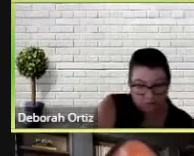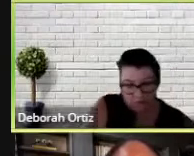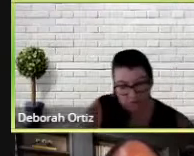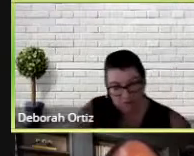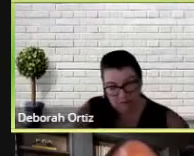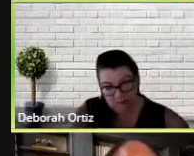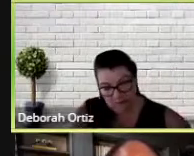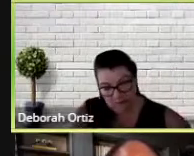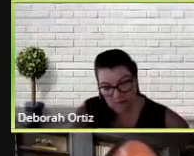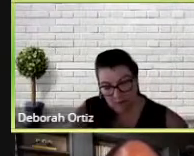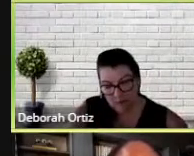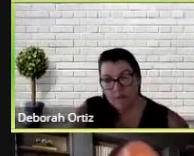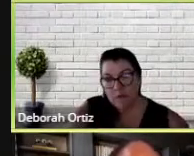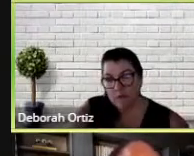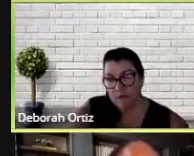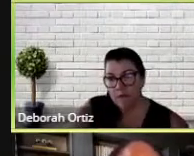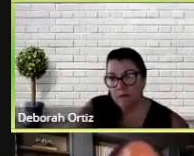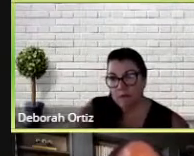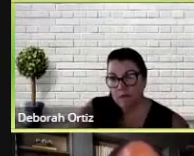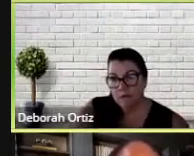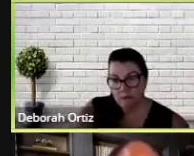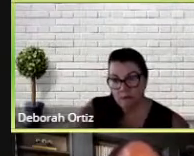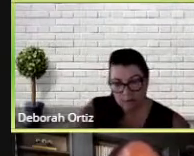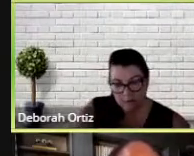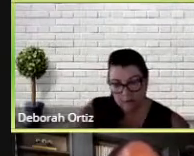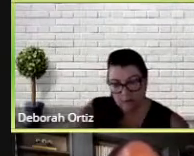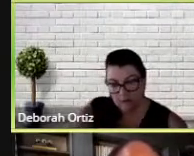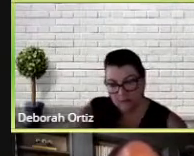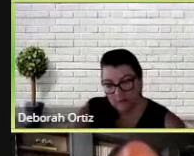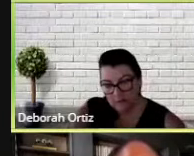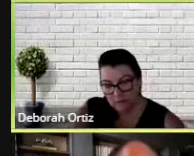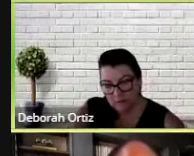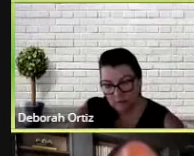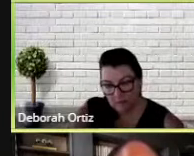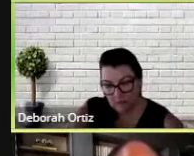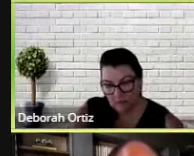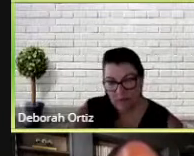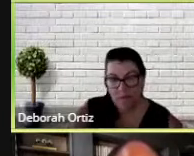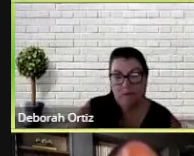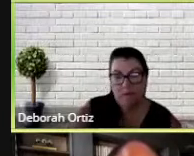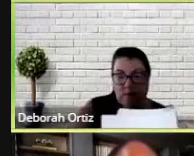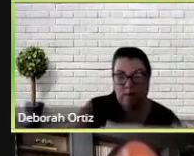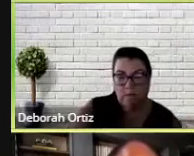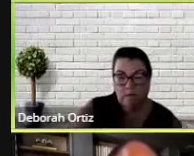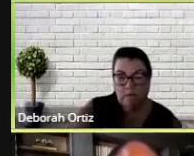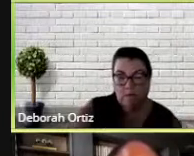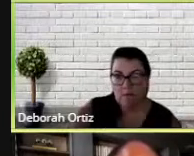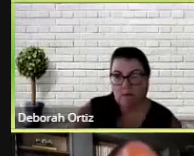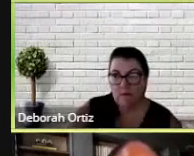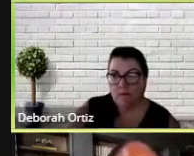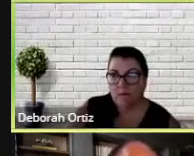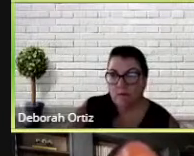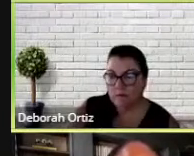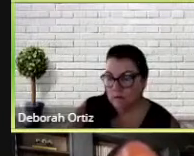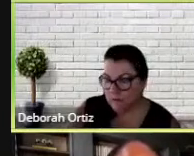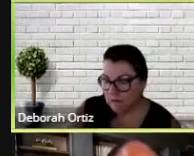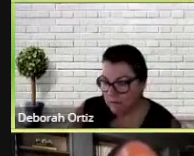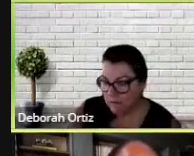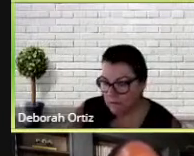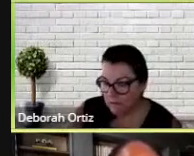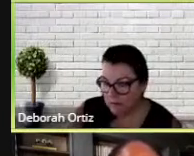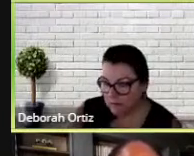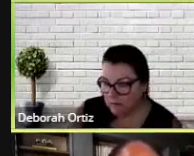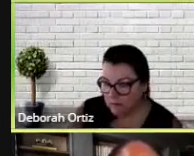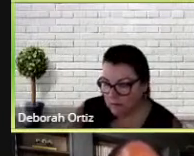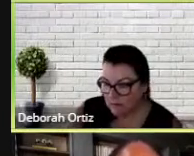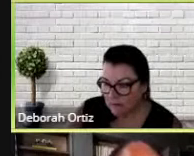for students who will physically need to access the college campus. Please keep all of our employees safe. Thank you for your time